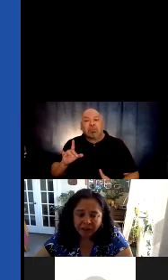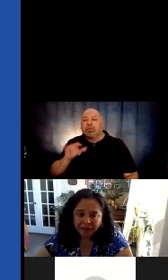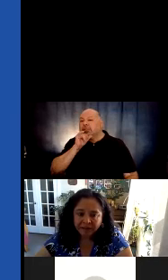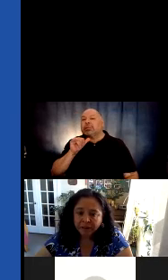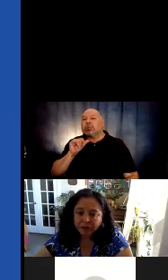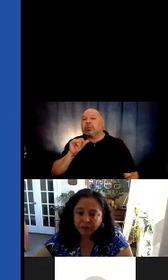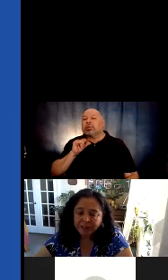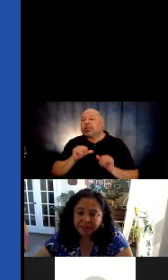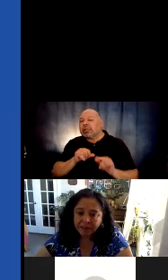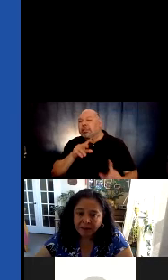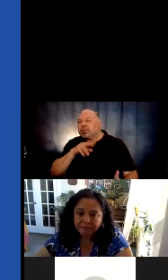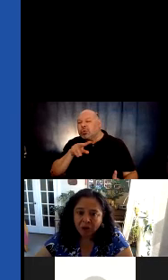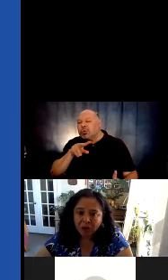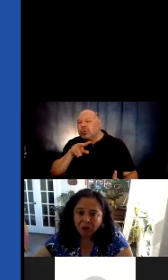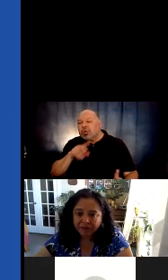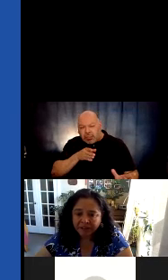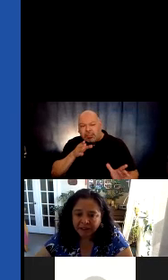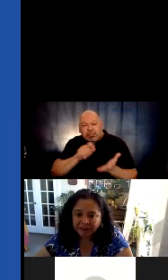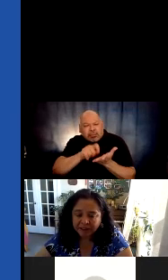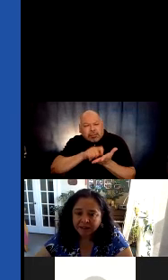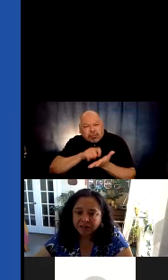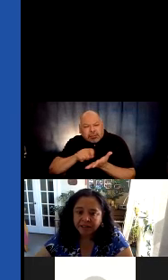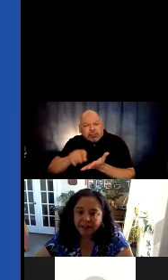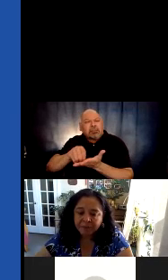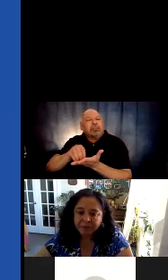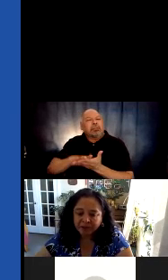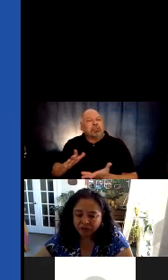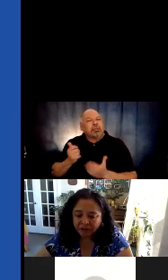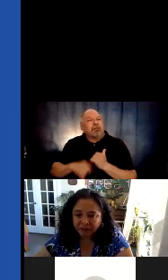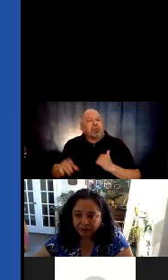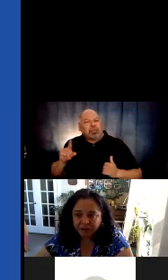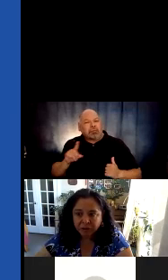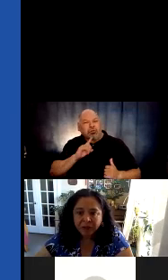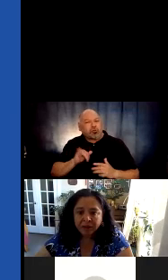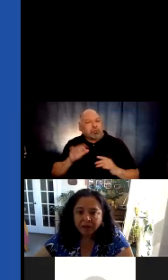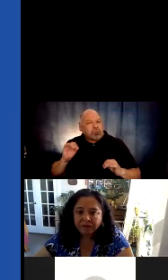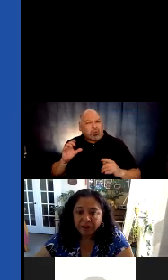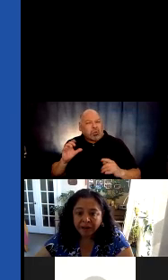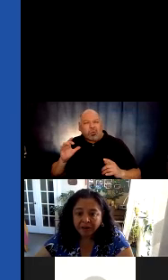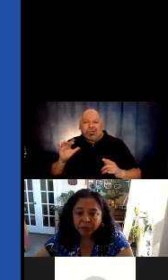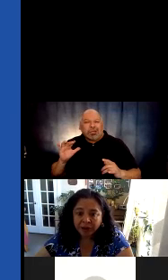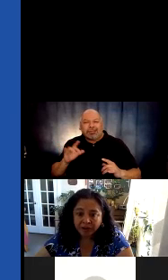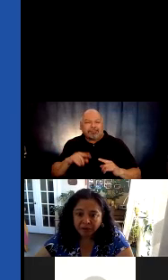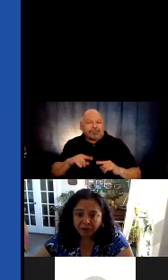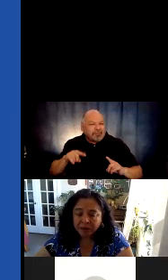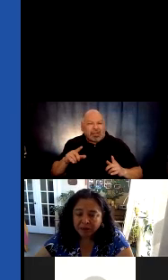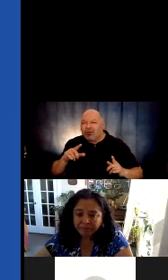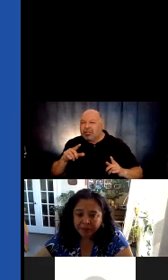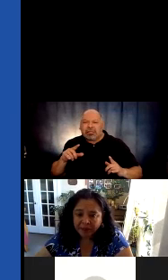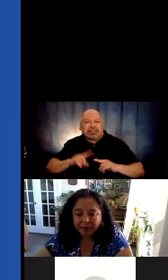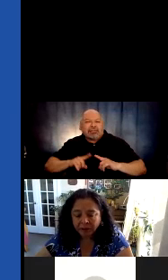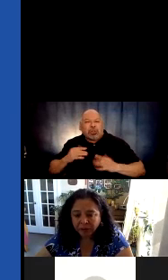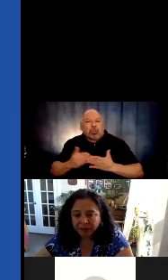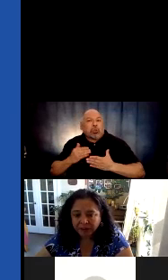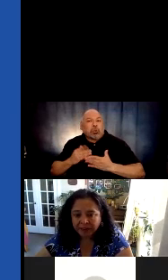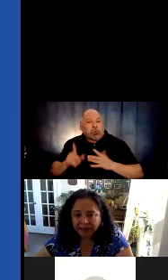watch and sequence all of these cases at our state lab to make sure that there's no variant breakthrough